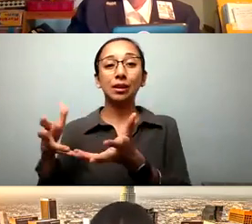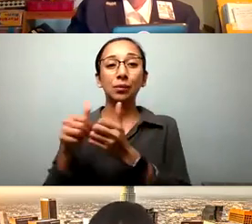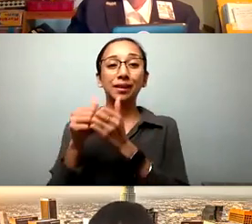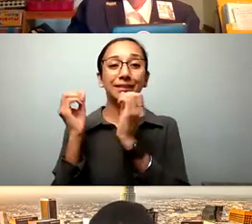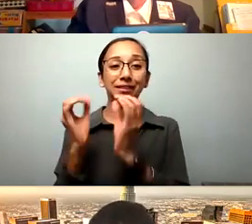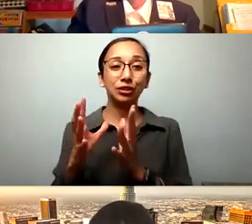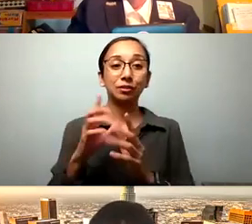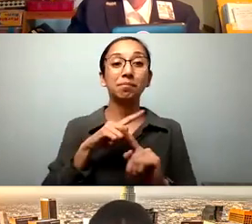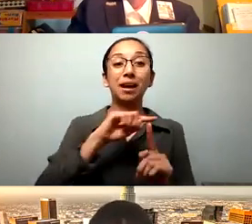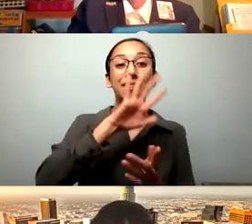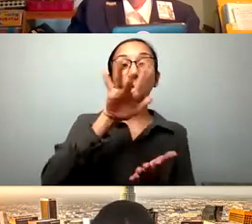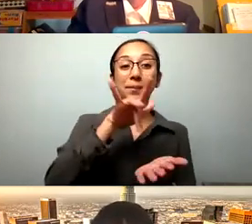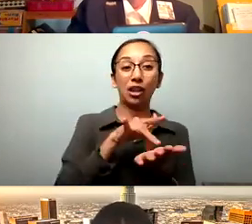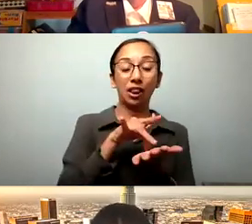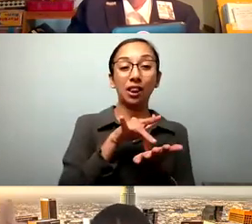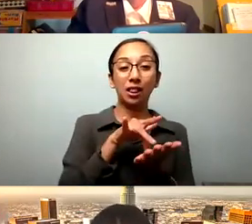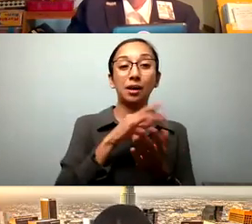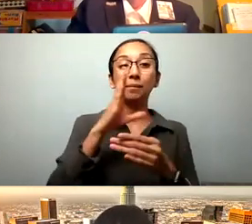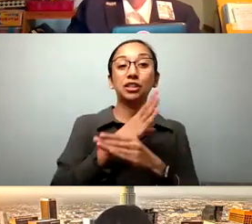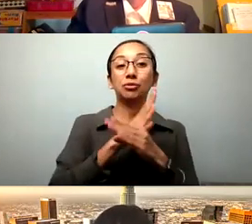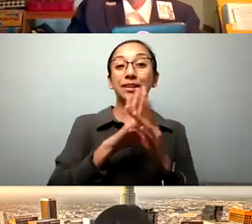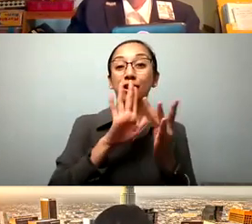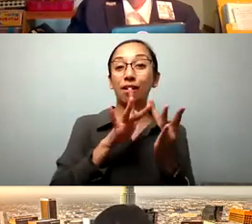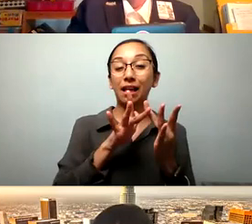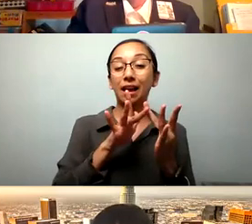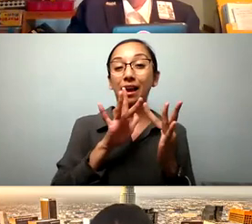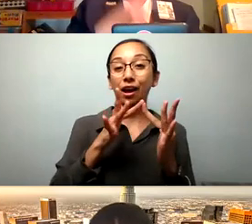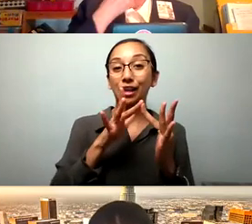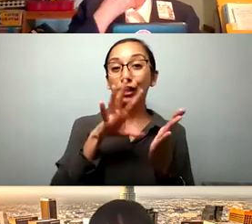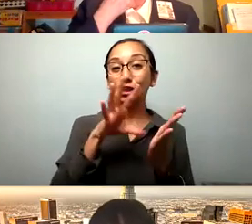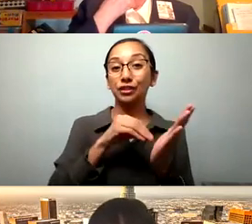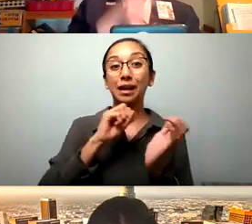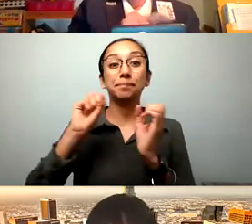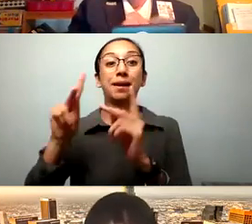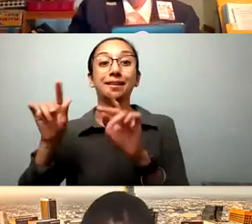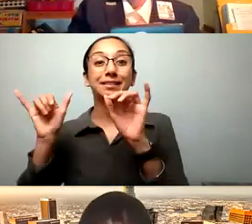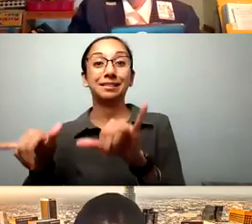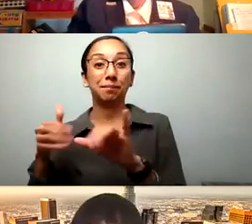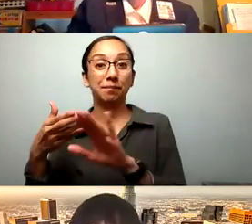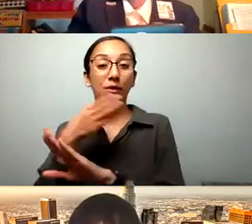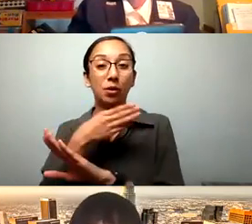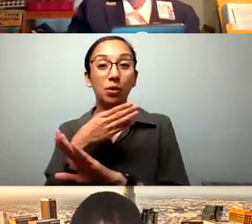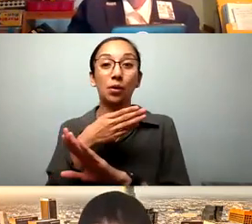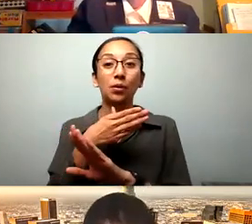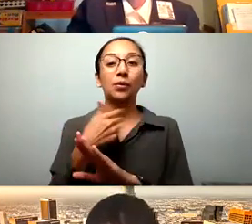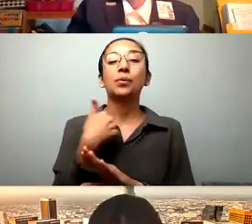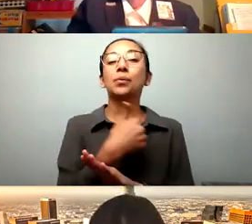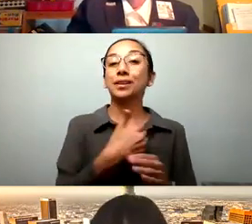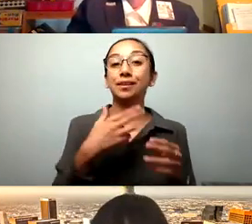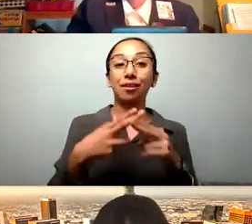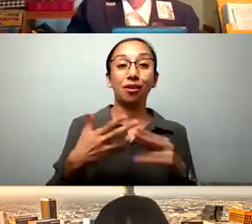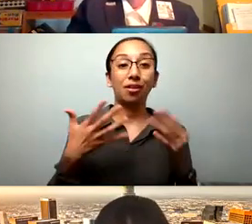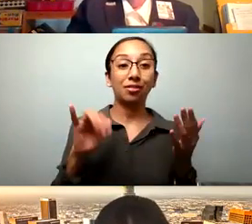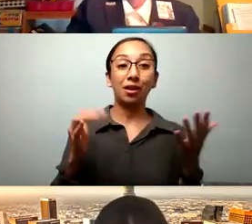middle, between online learning and being back in the classrooms like we used to be, we have what we call hybrid